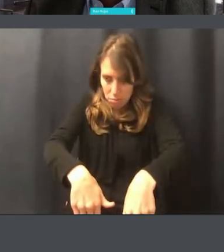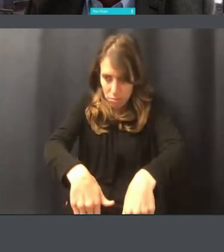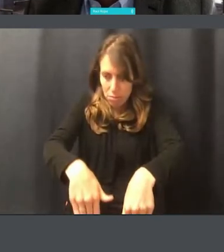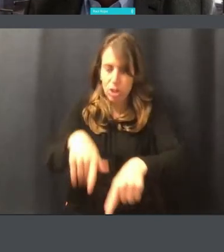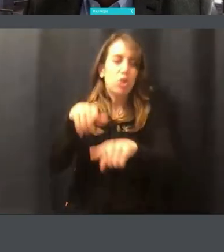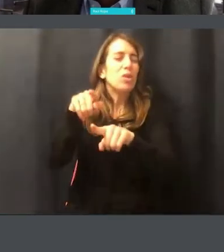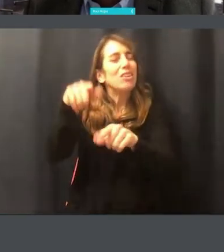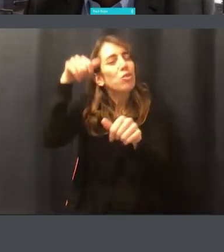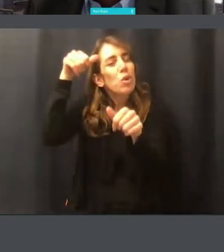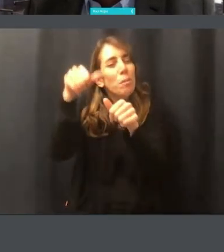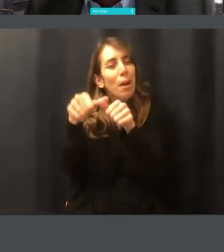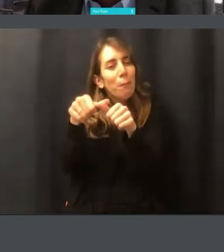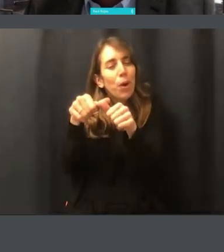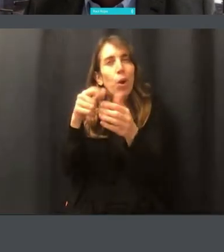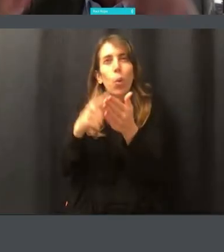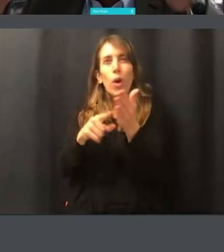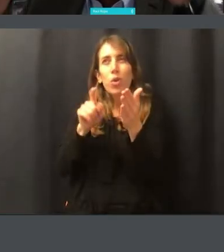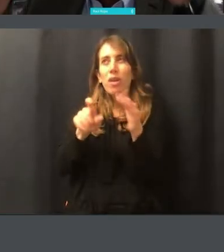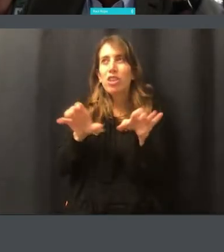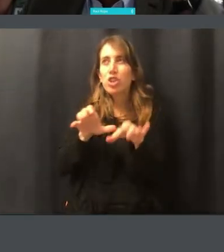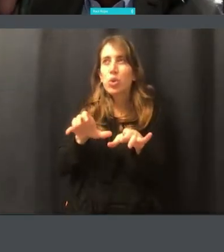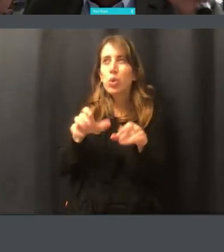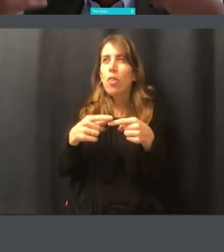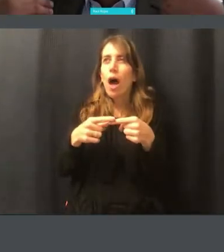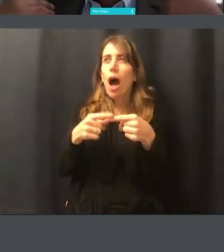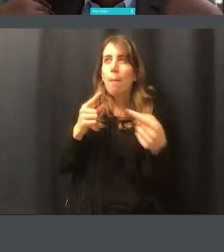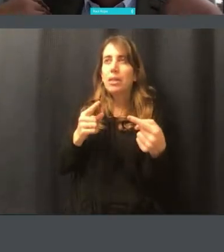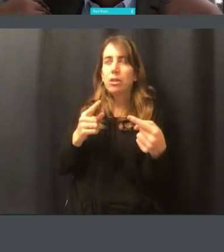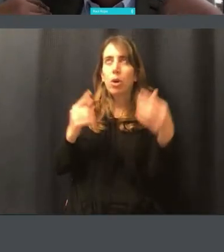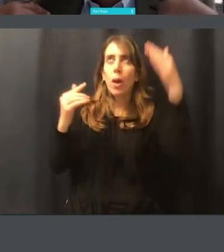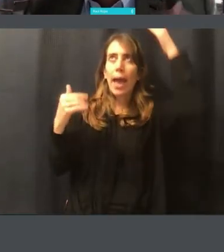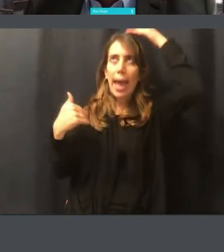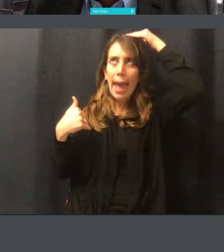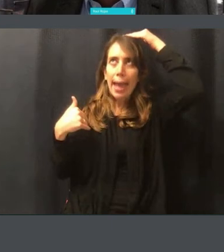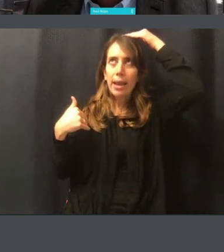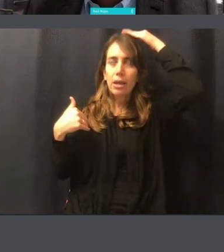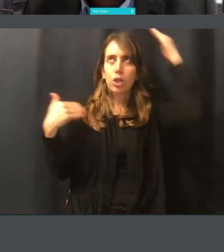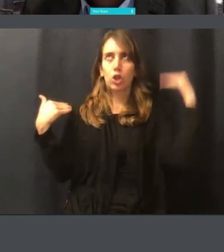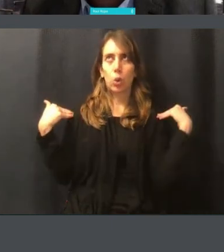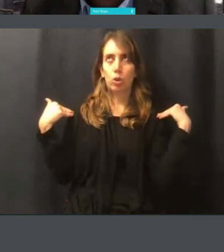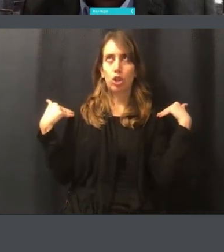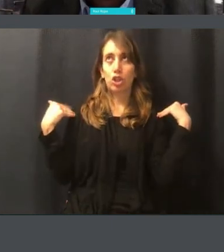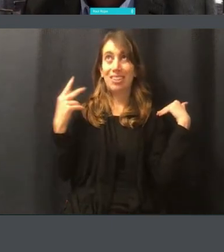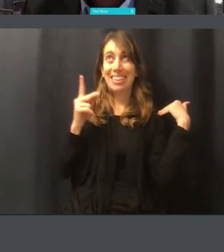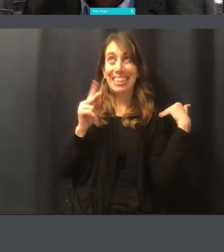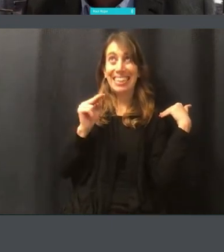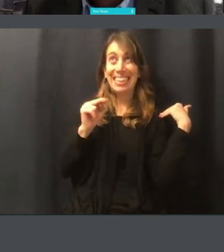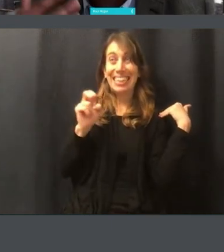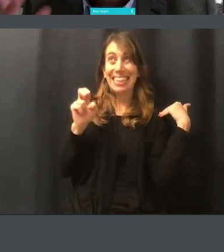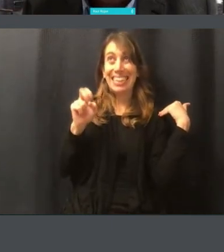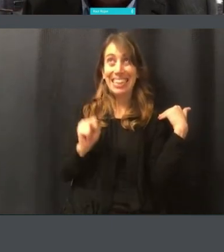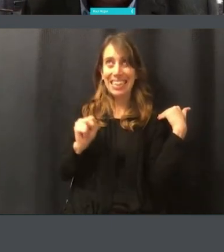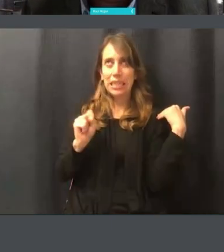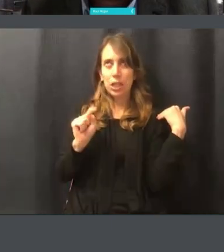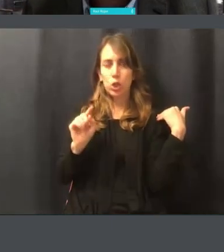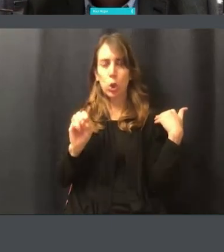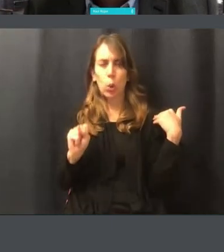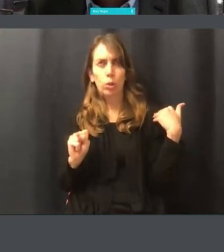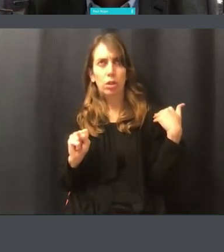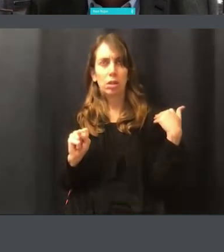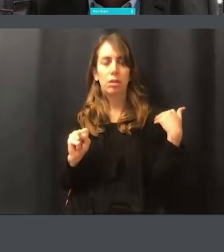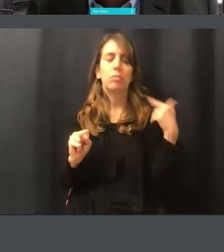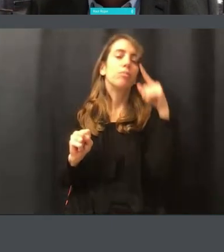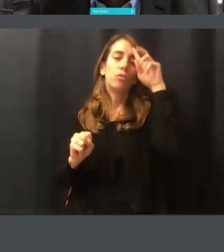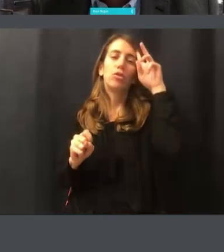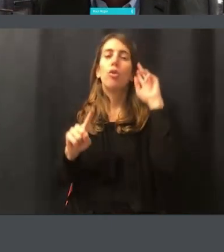have to do, which is quote unquote the opposite, right? And there's like head, and then there's shoulders, and there's knees, and there's toes. So let's first look at